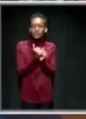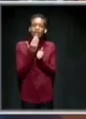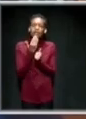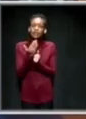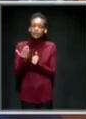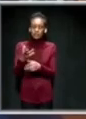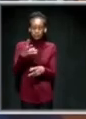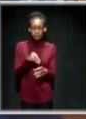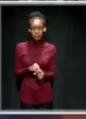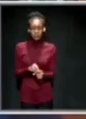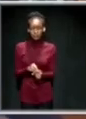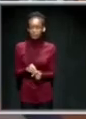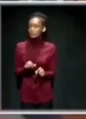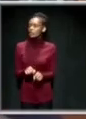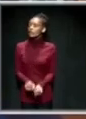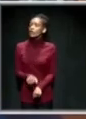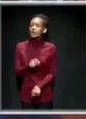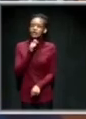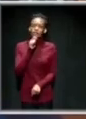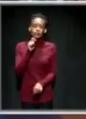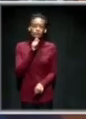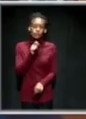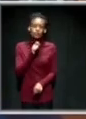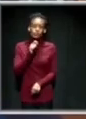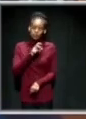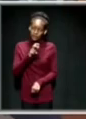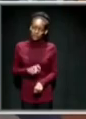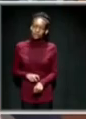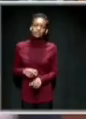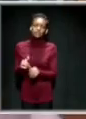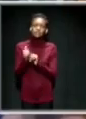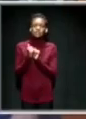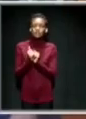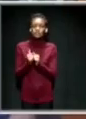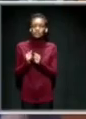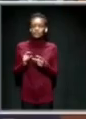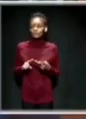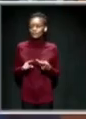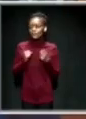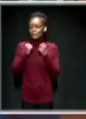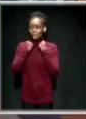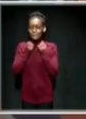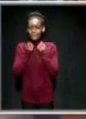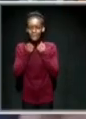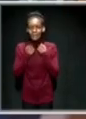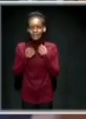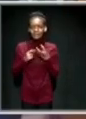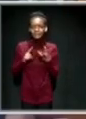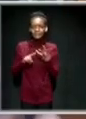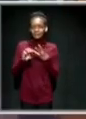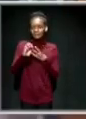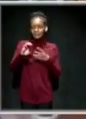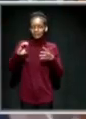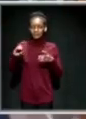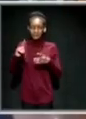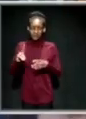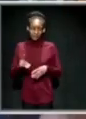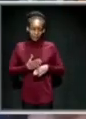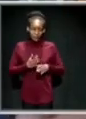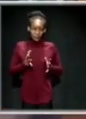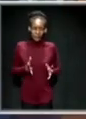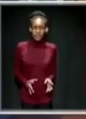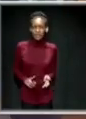Indeed, it takes partnerships. It takes parents, ECD practitioners,